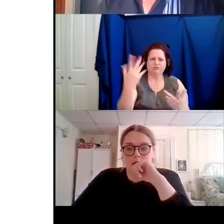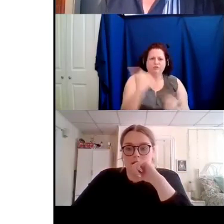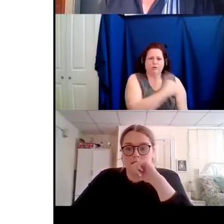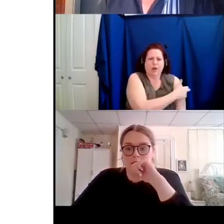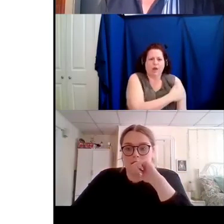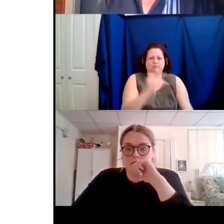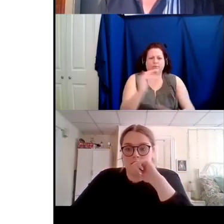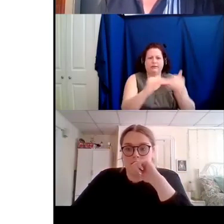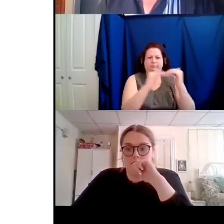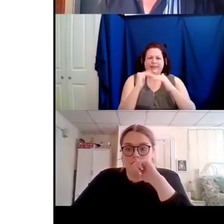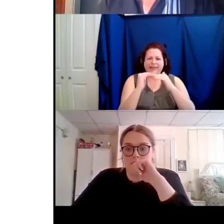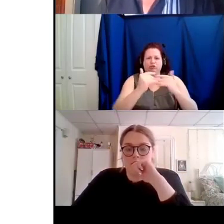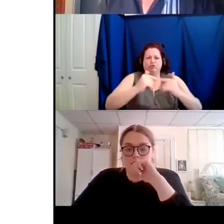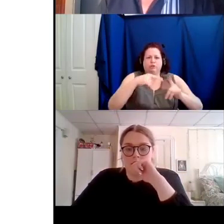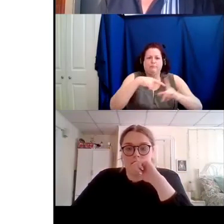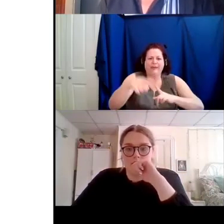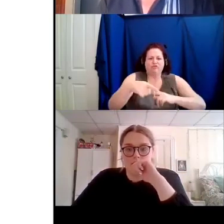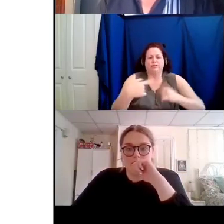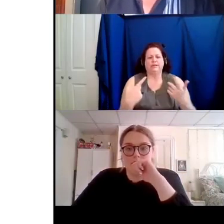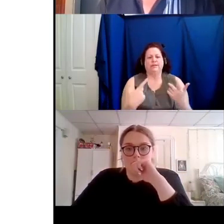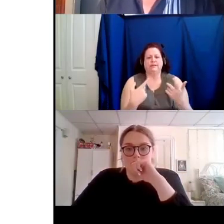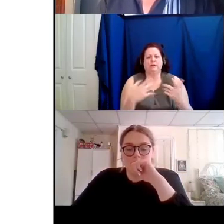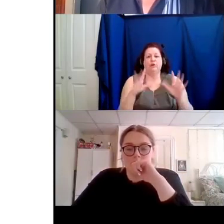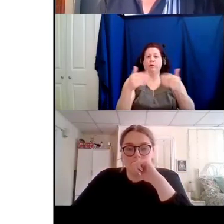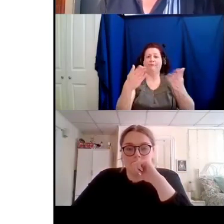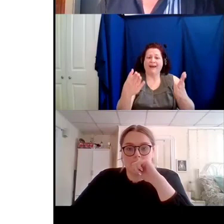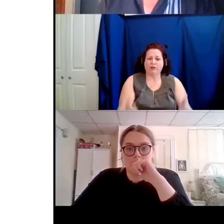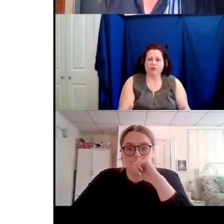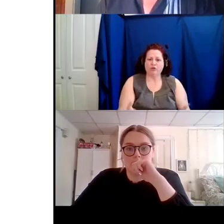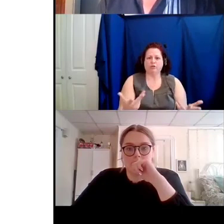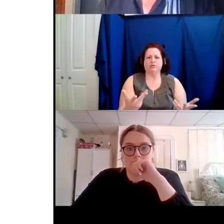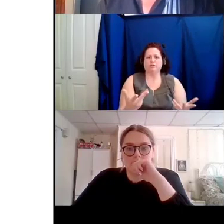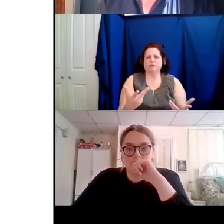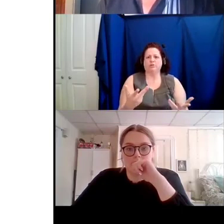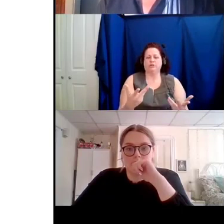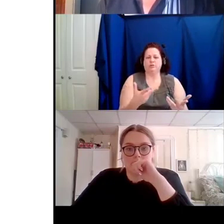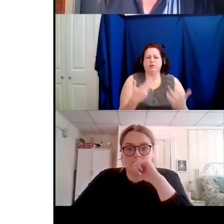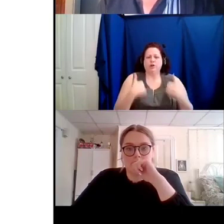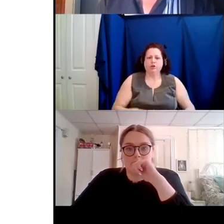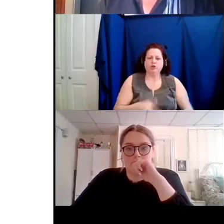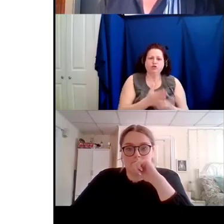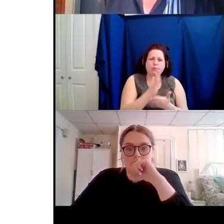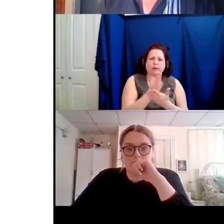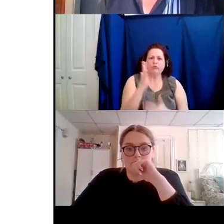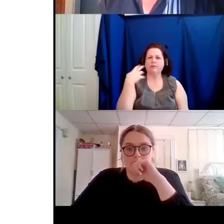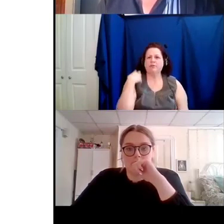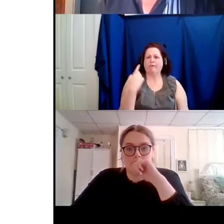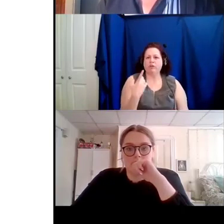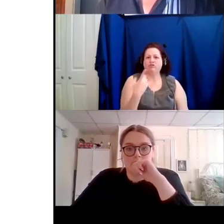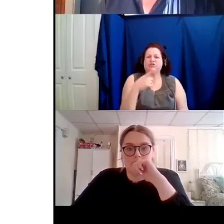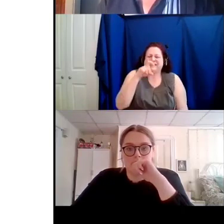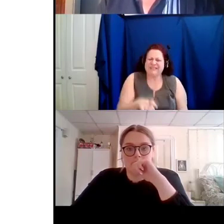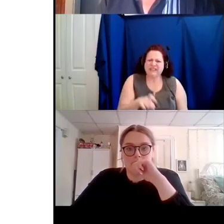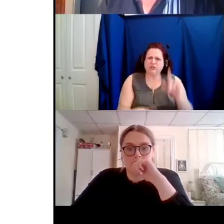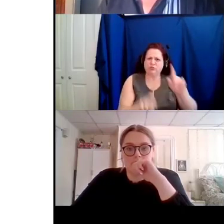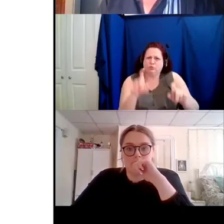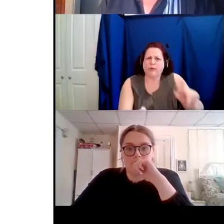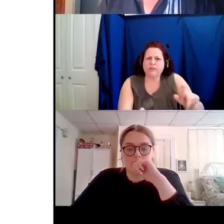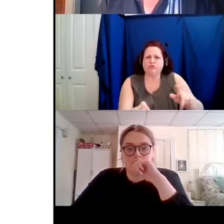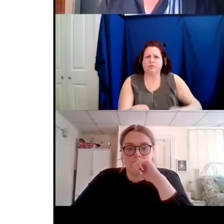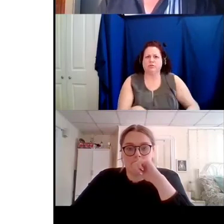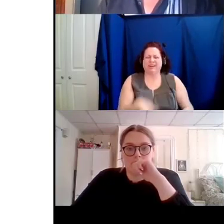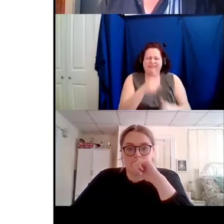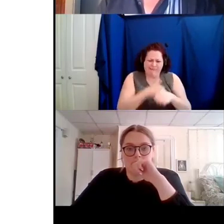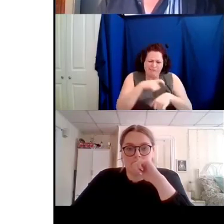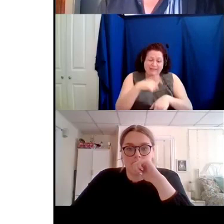peer specialists, providers, human rights officers, they need to question this. Every time there is a restraint